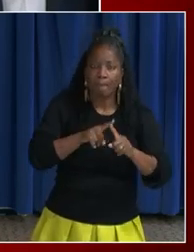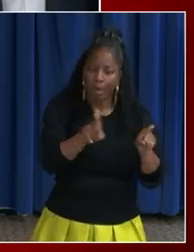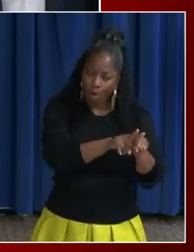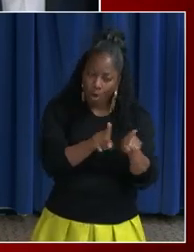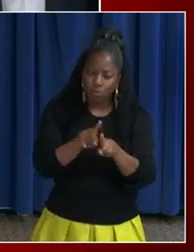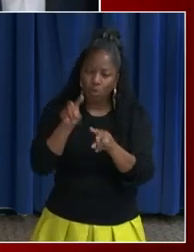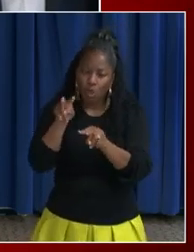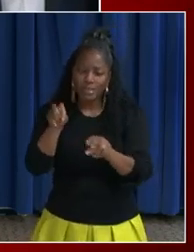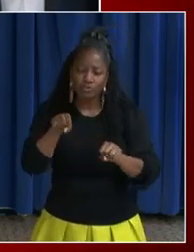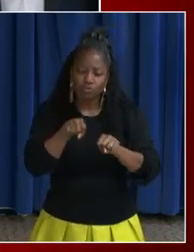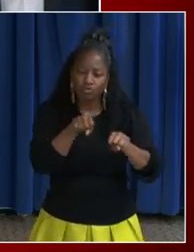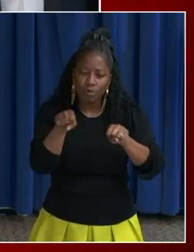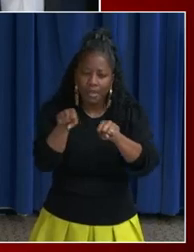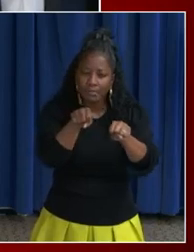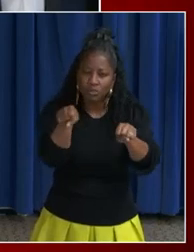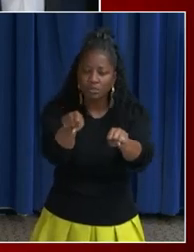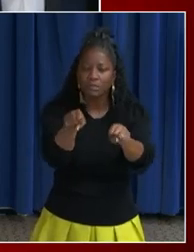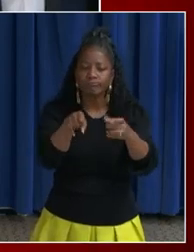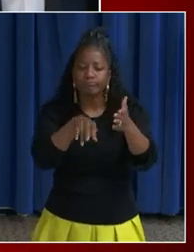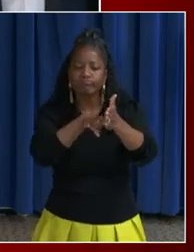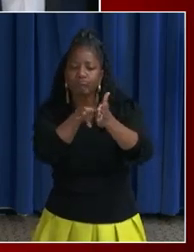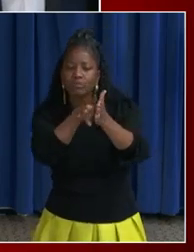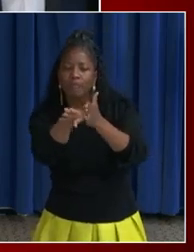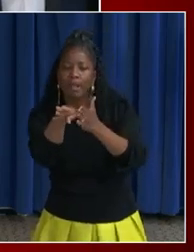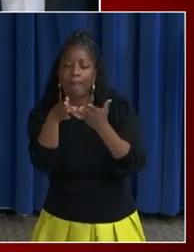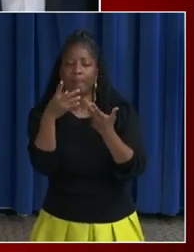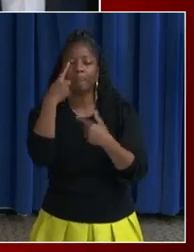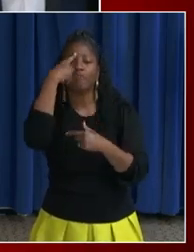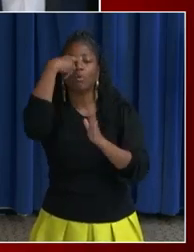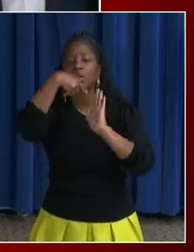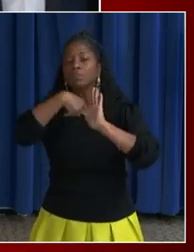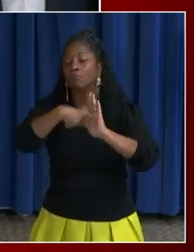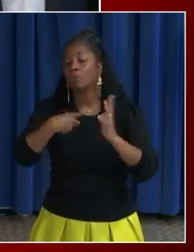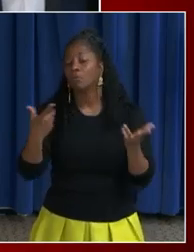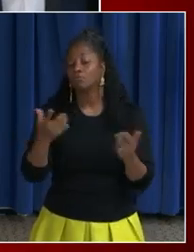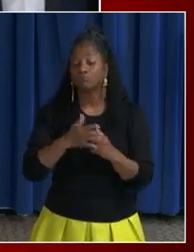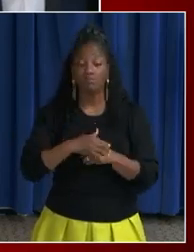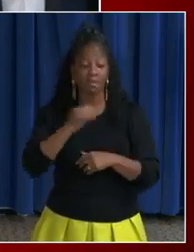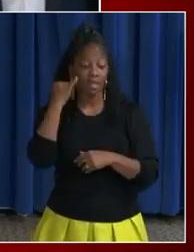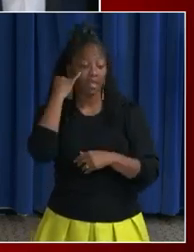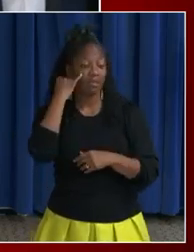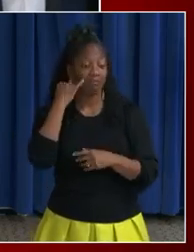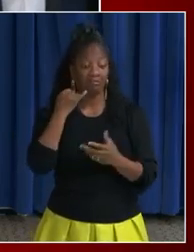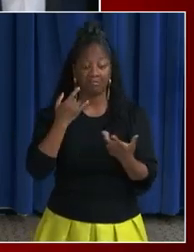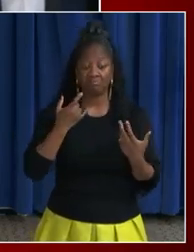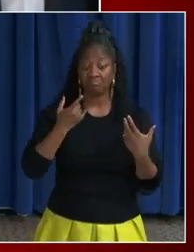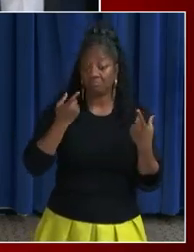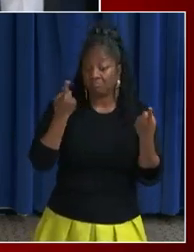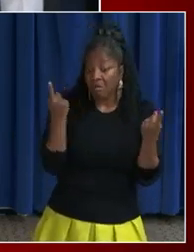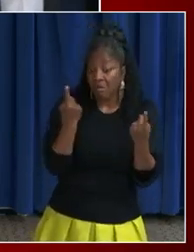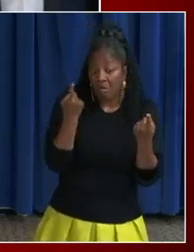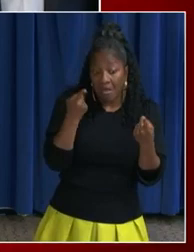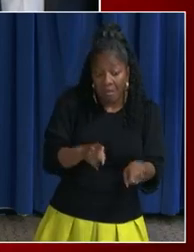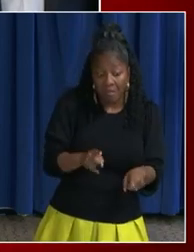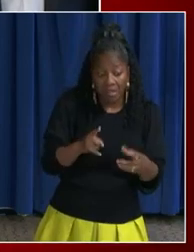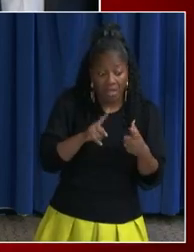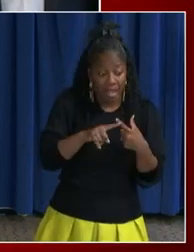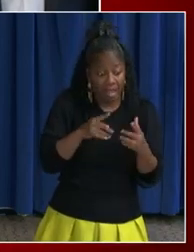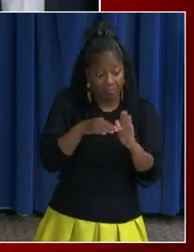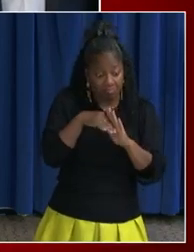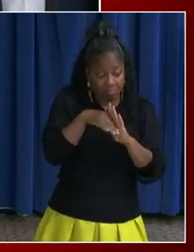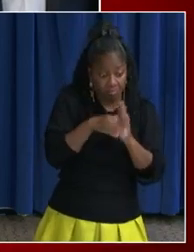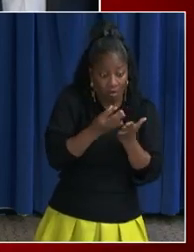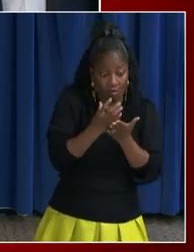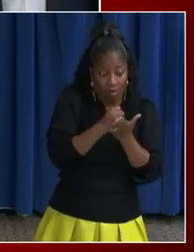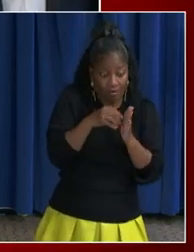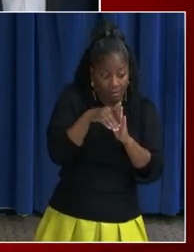at strategies. For example, if we're facing a time where we could have decreased revenues because our